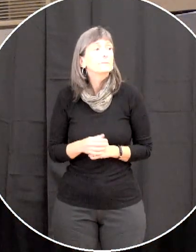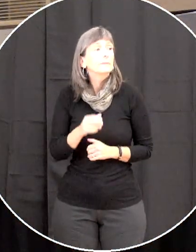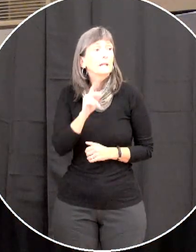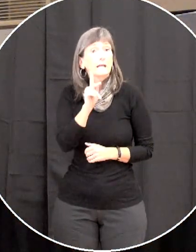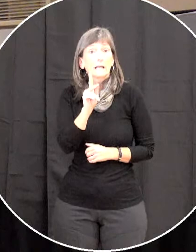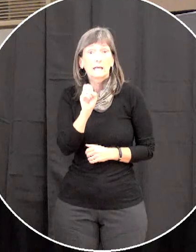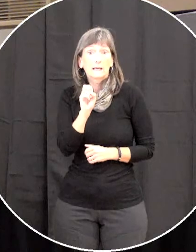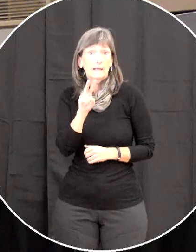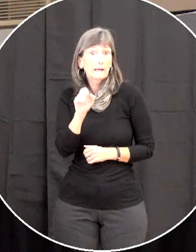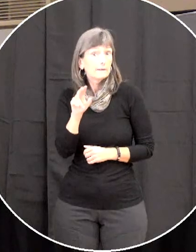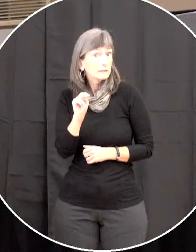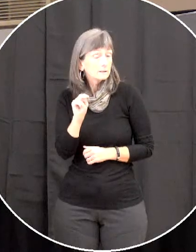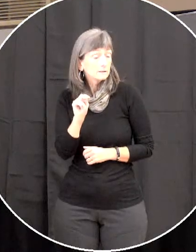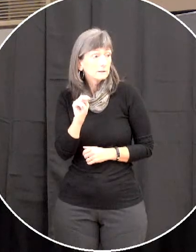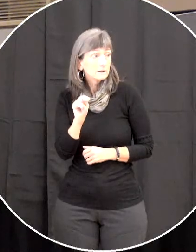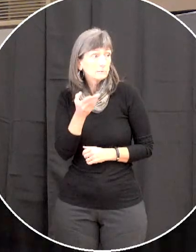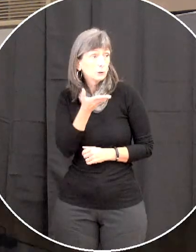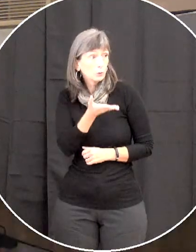Kevin?